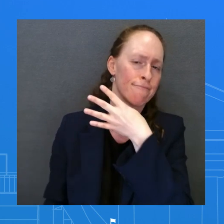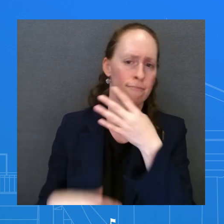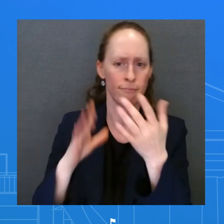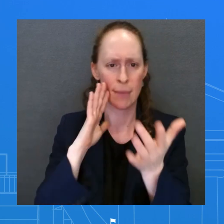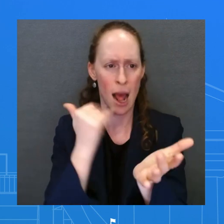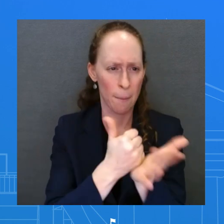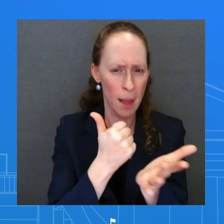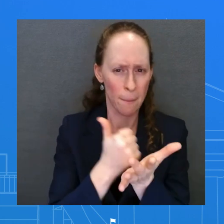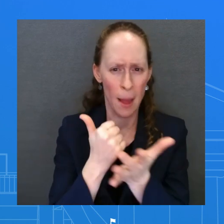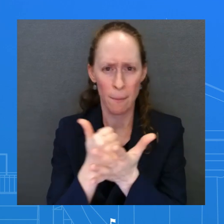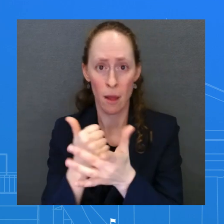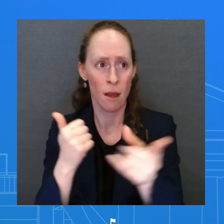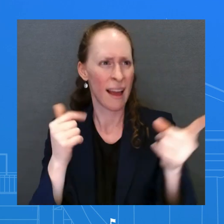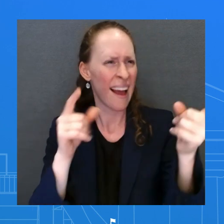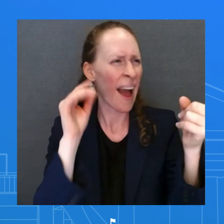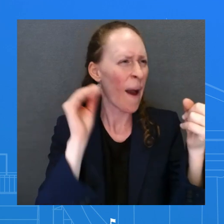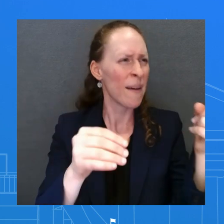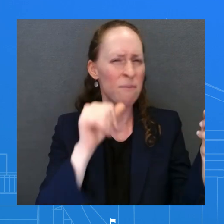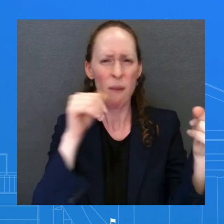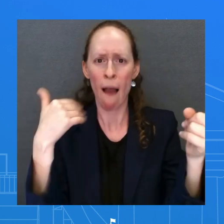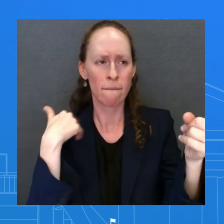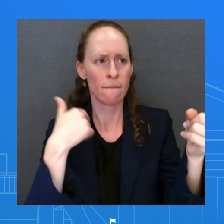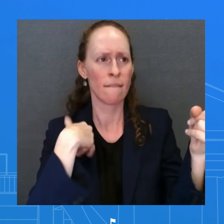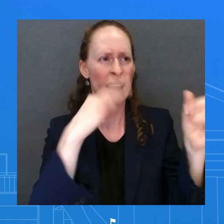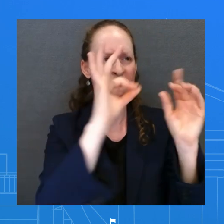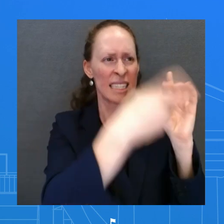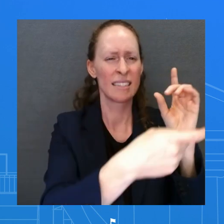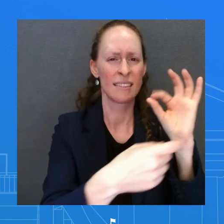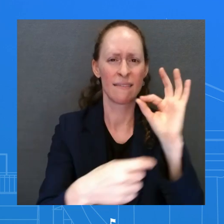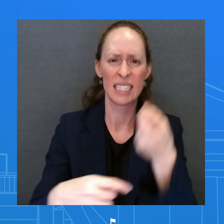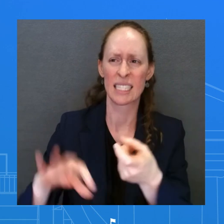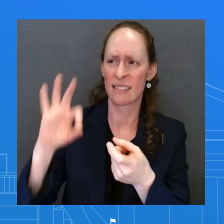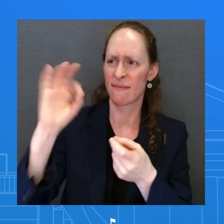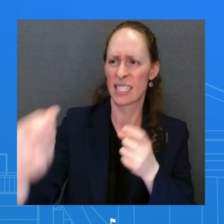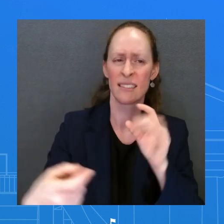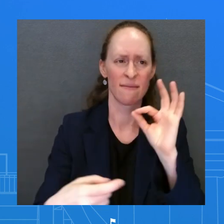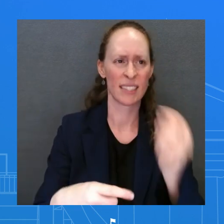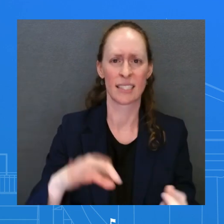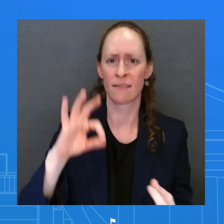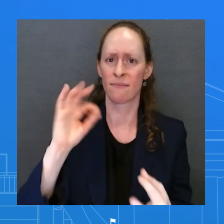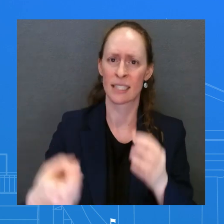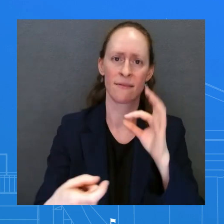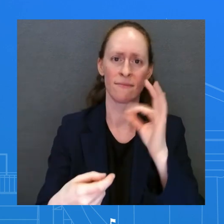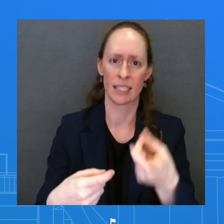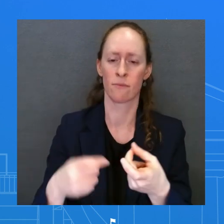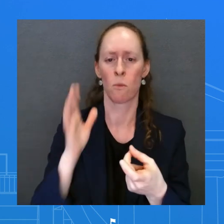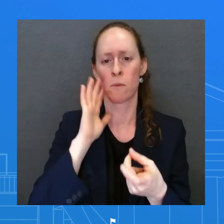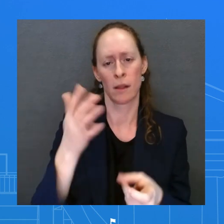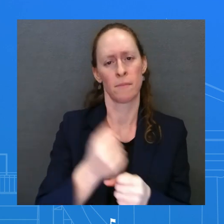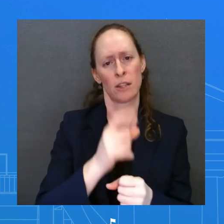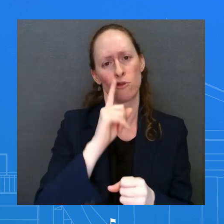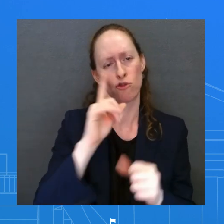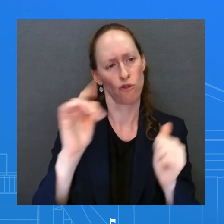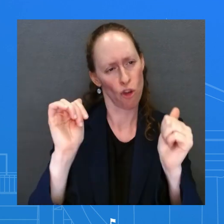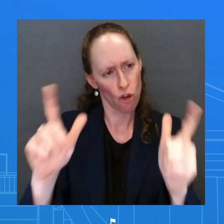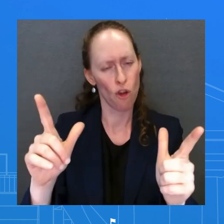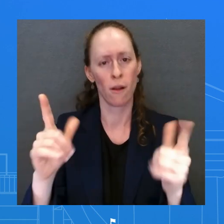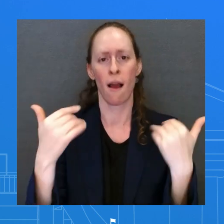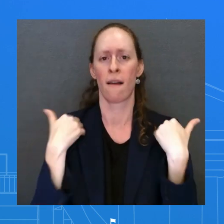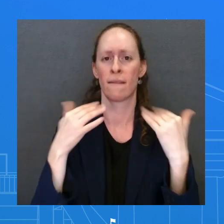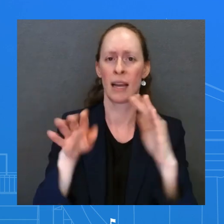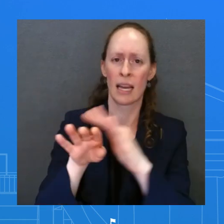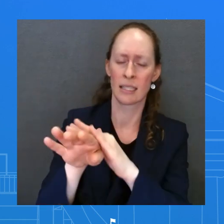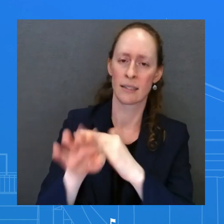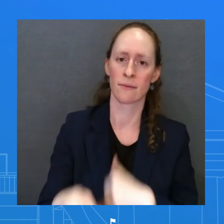can to continue to fight for fundamental rights. Would the White House like to see an investigation into what happened with